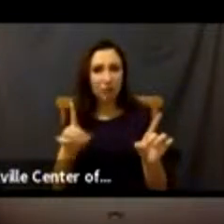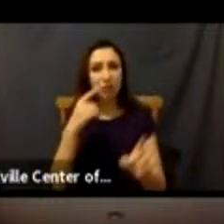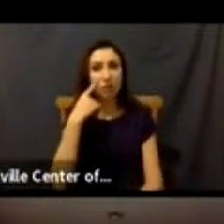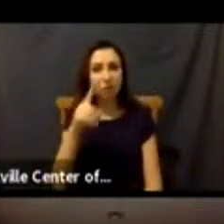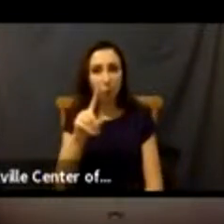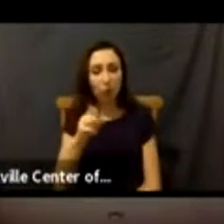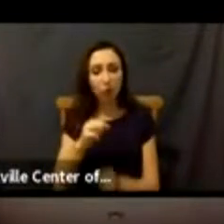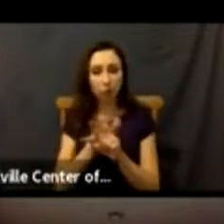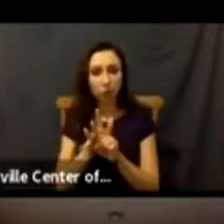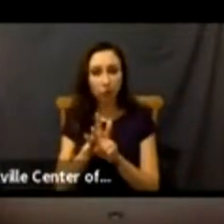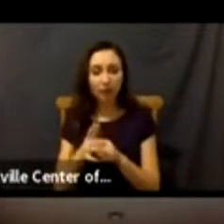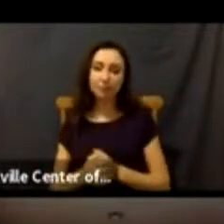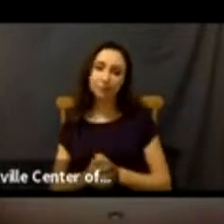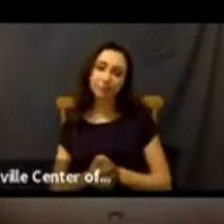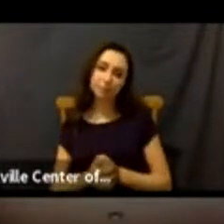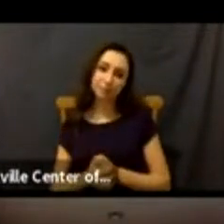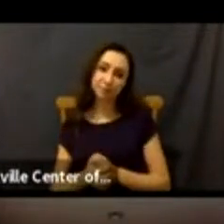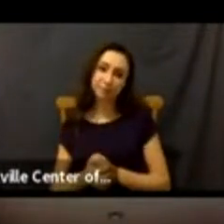pandemic?